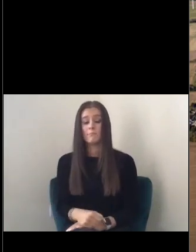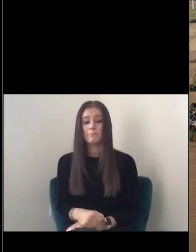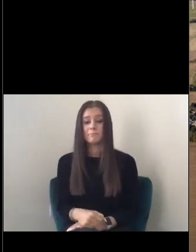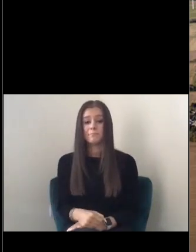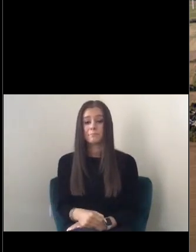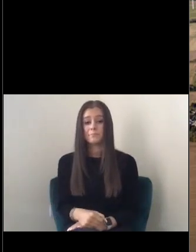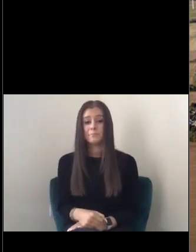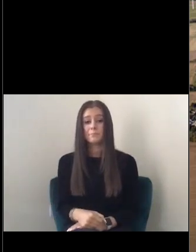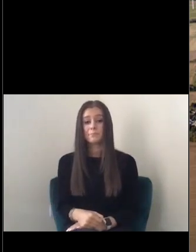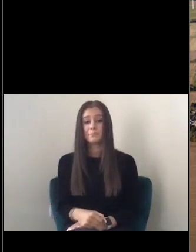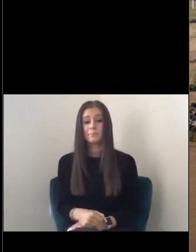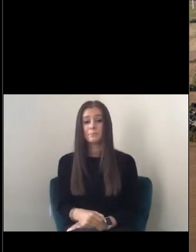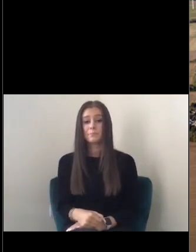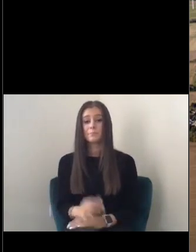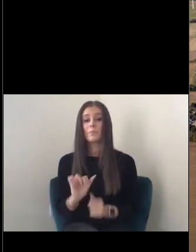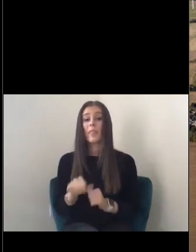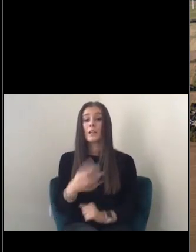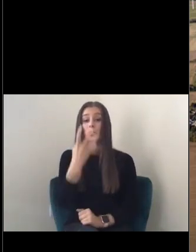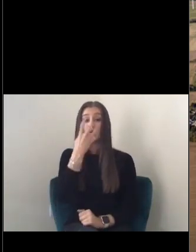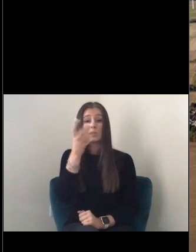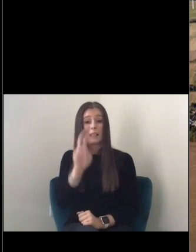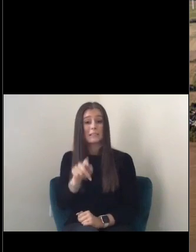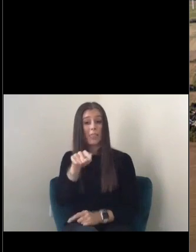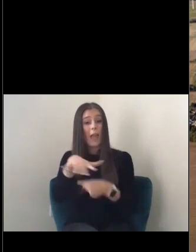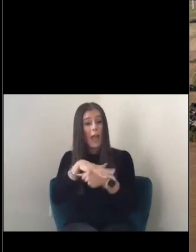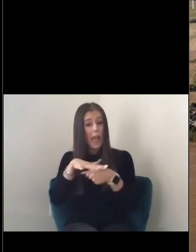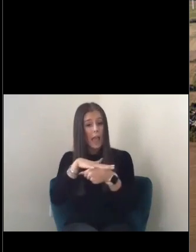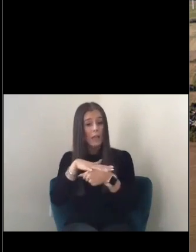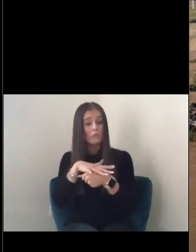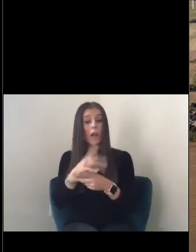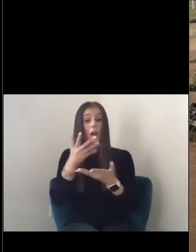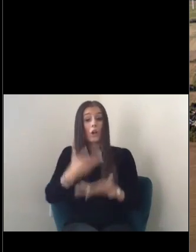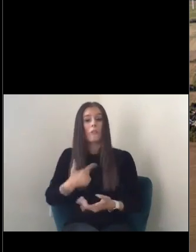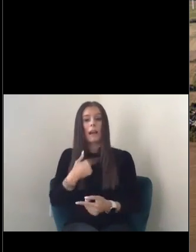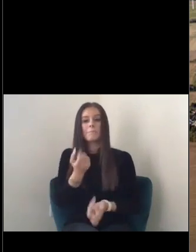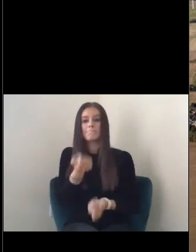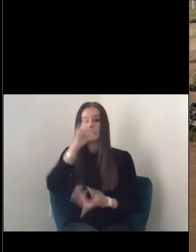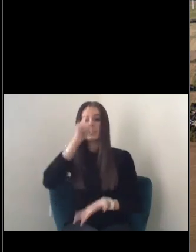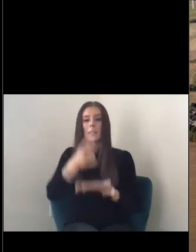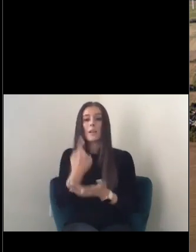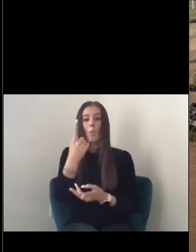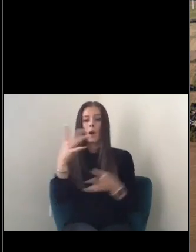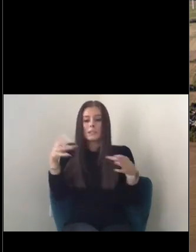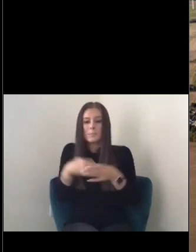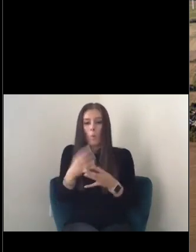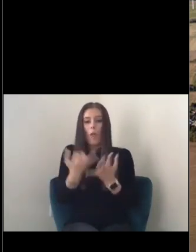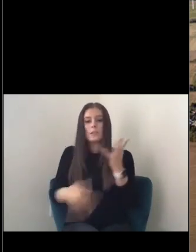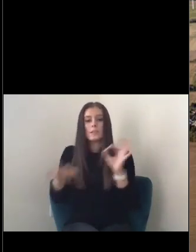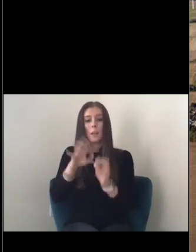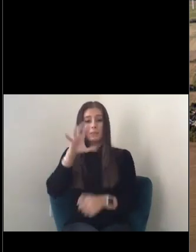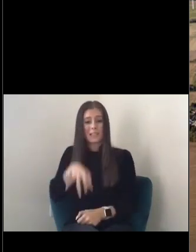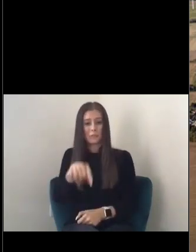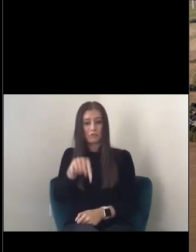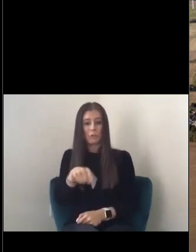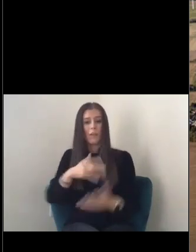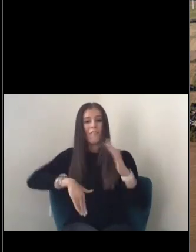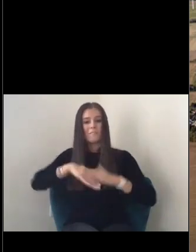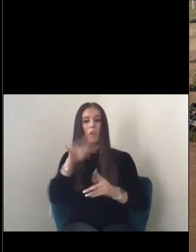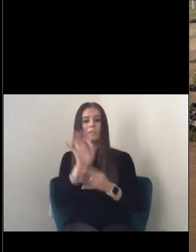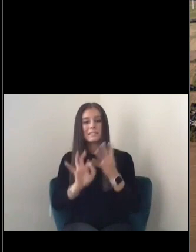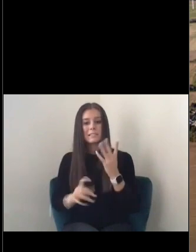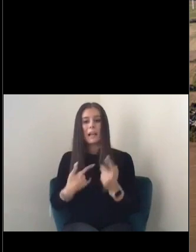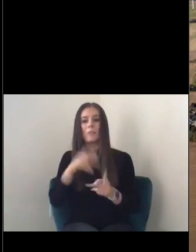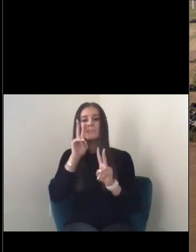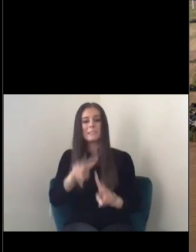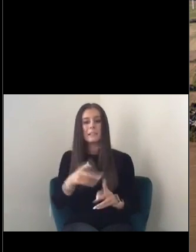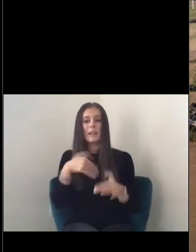And with regards to utilities in this area, we're currently proposing 1 small substation, details of which are in the Guide